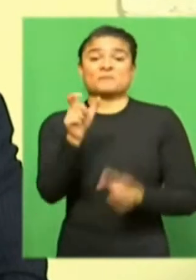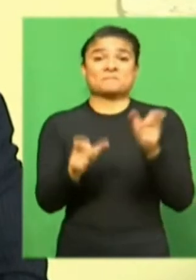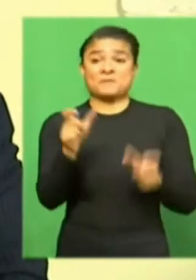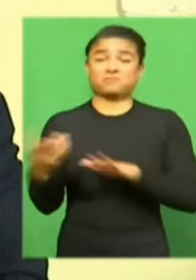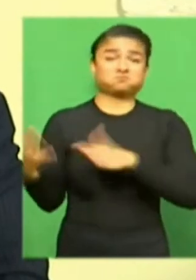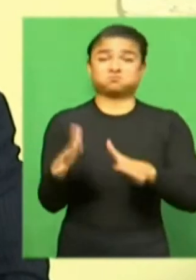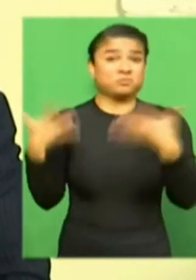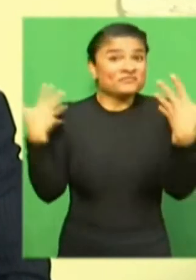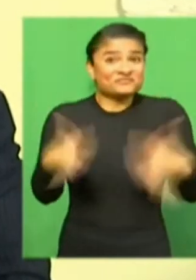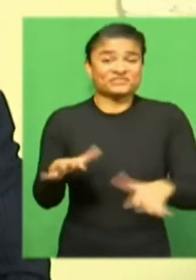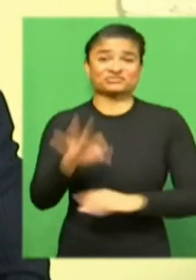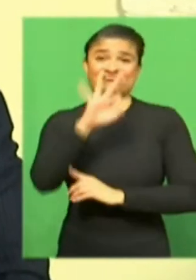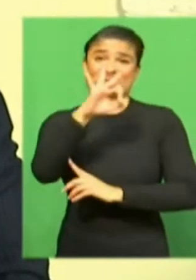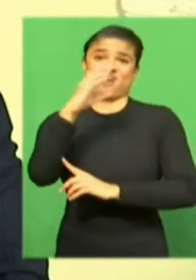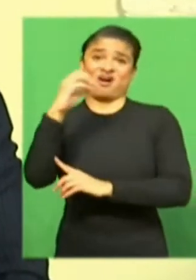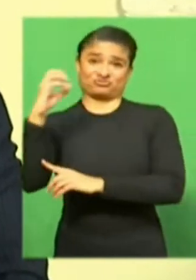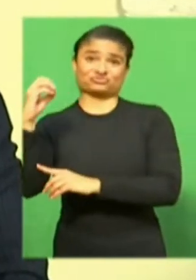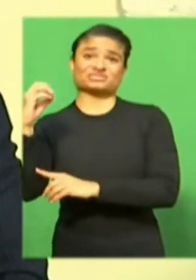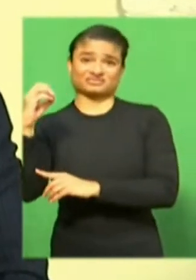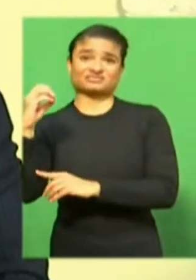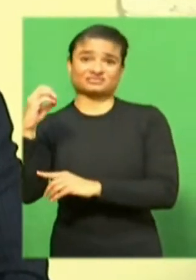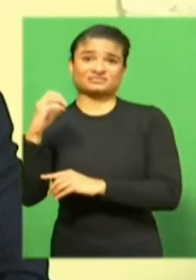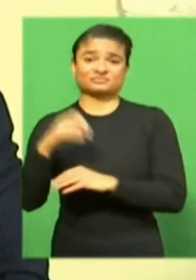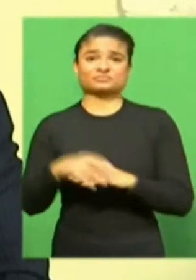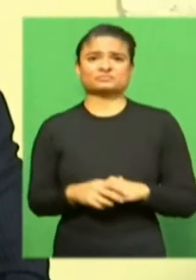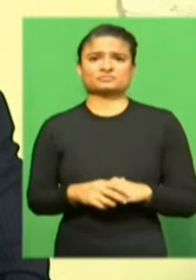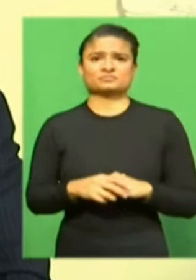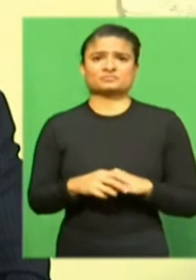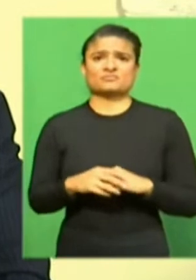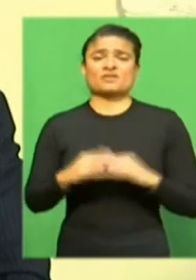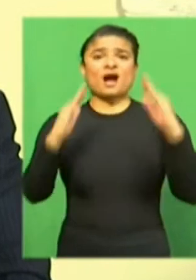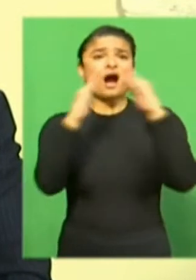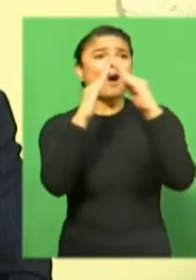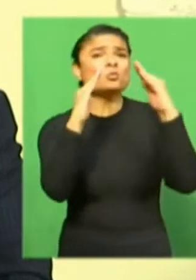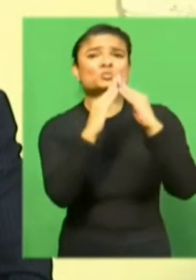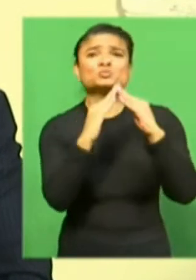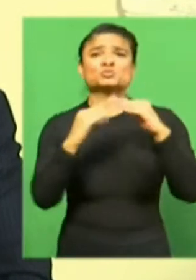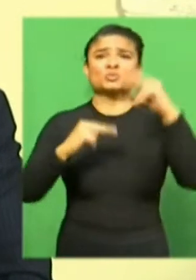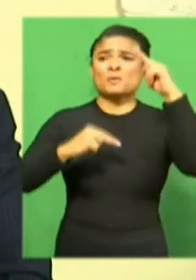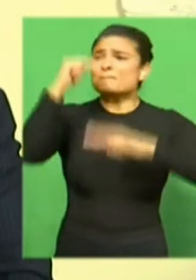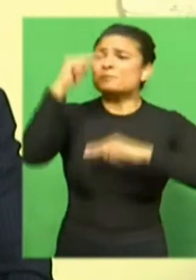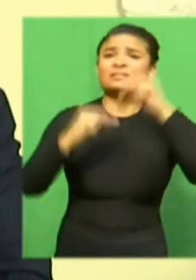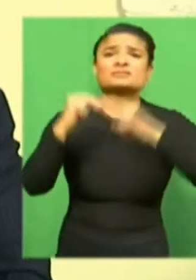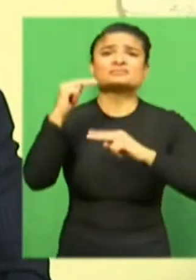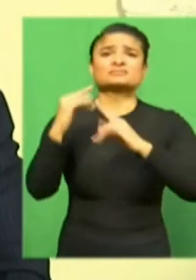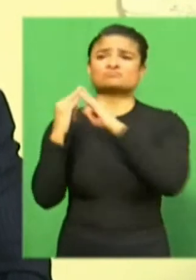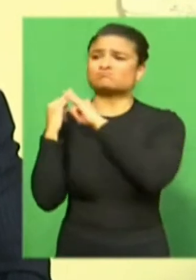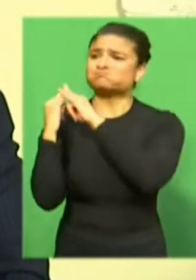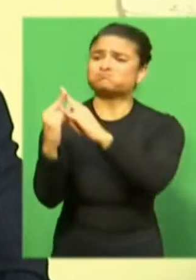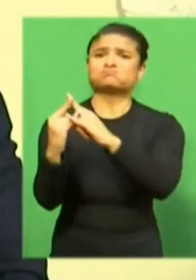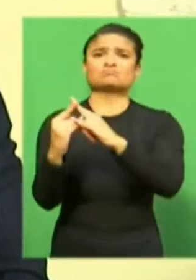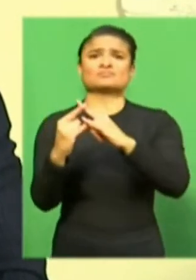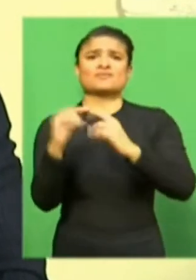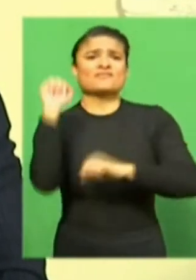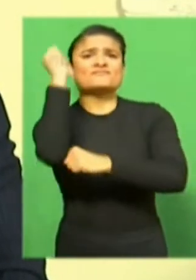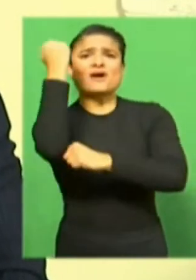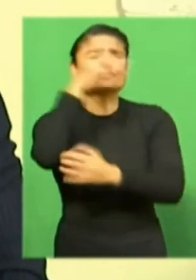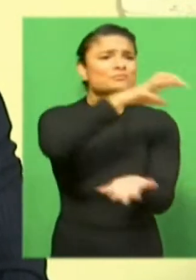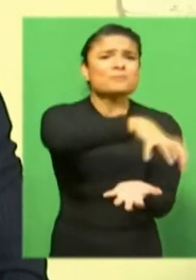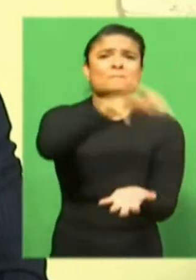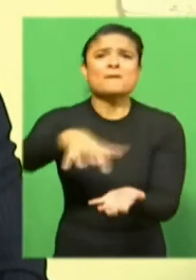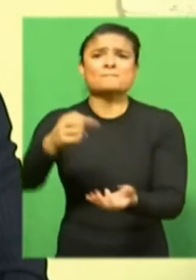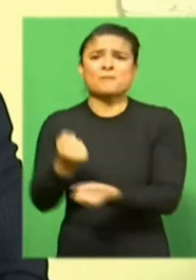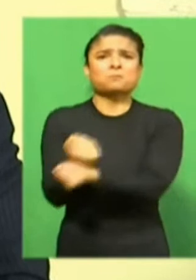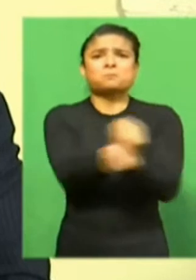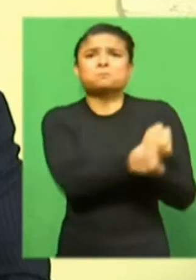damaged critical infrastructure, and the disruption of our country's economy.